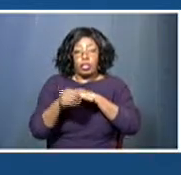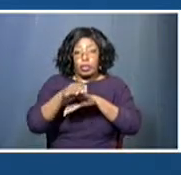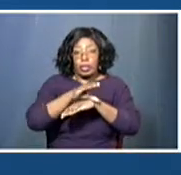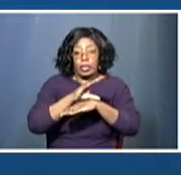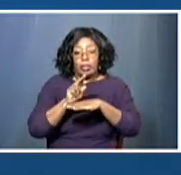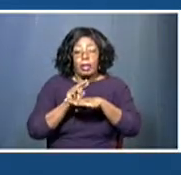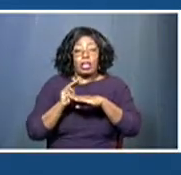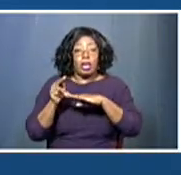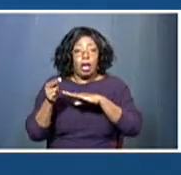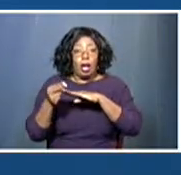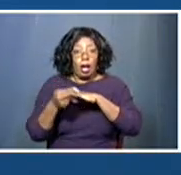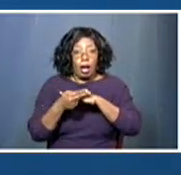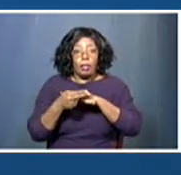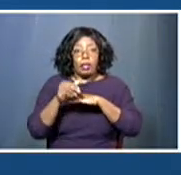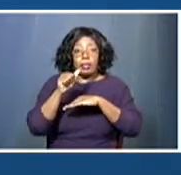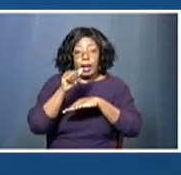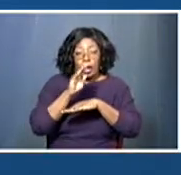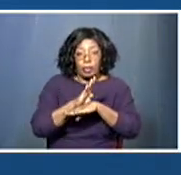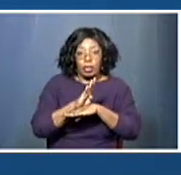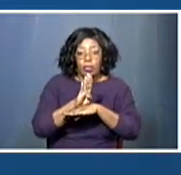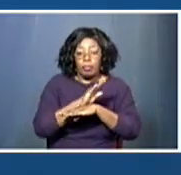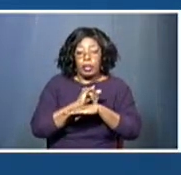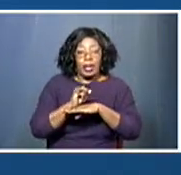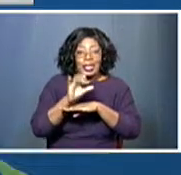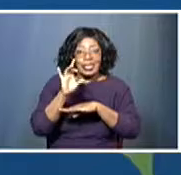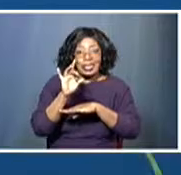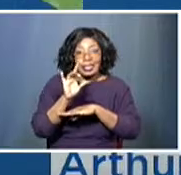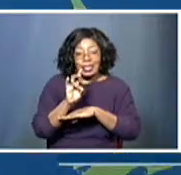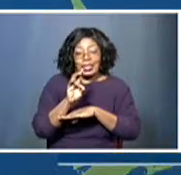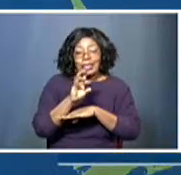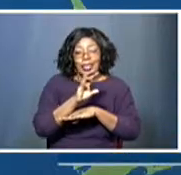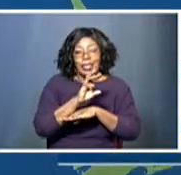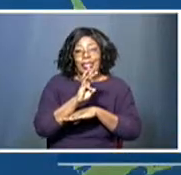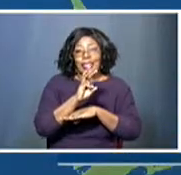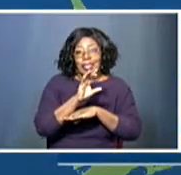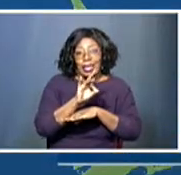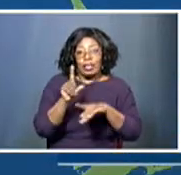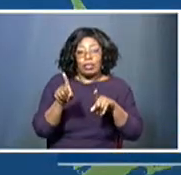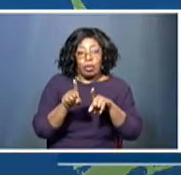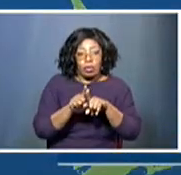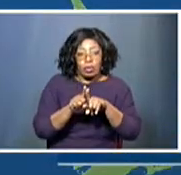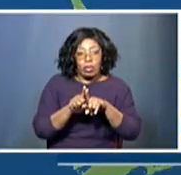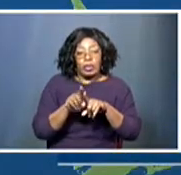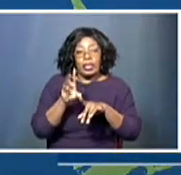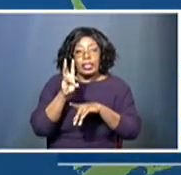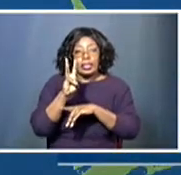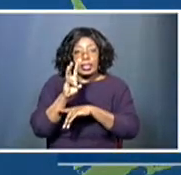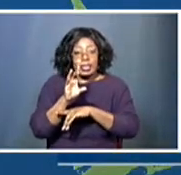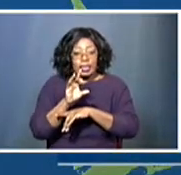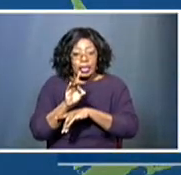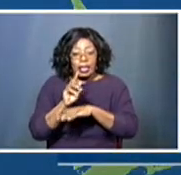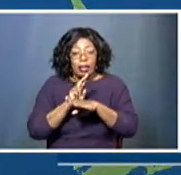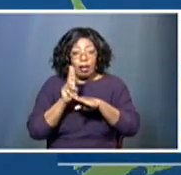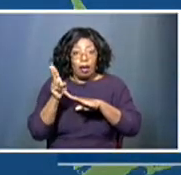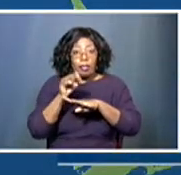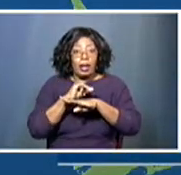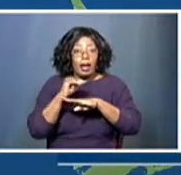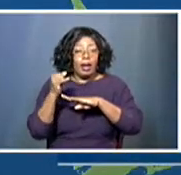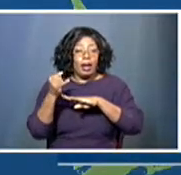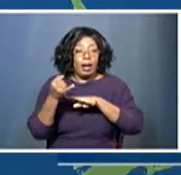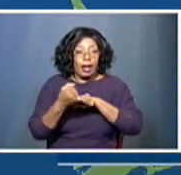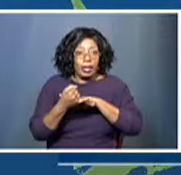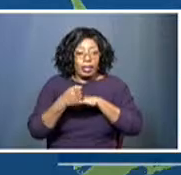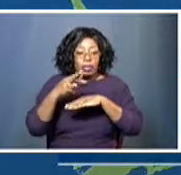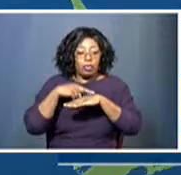and Marsh Harbor, Abaco. The Berry Islands, 68. Allenstown, Bimini, also 68 degrees. 69 in Harbor Island. Rock Sound,